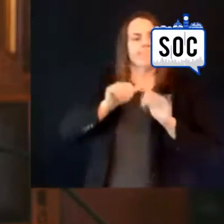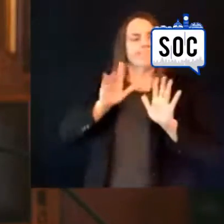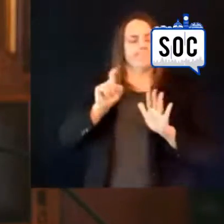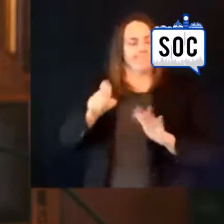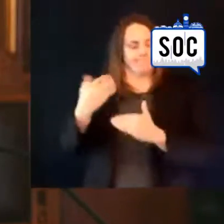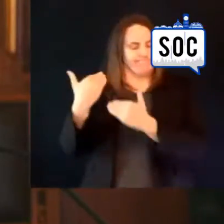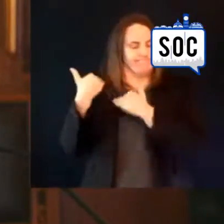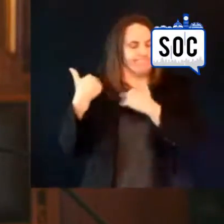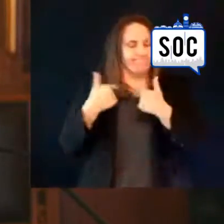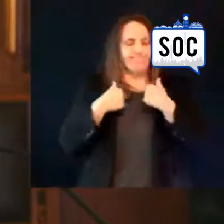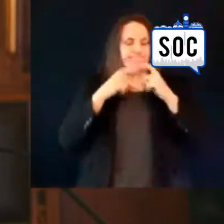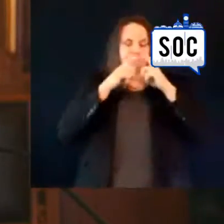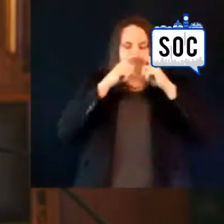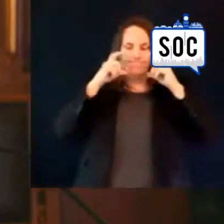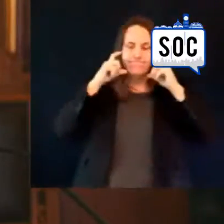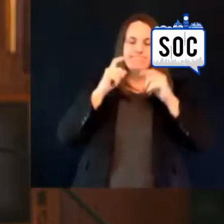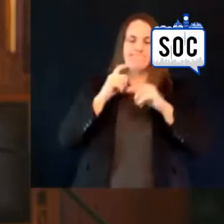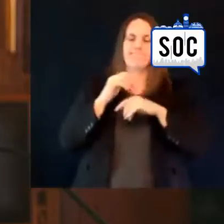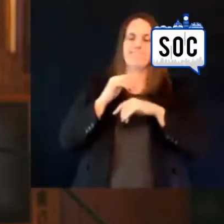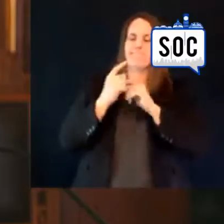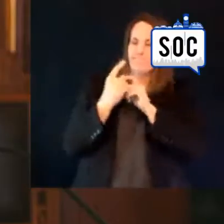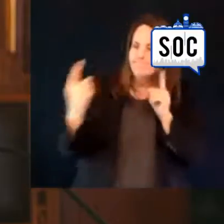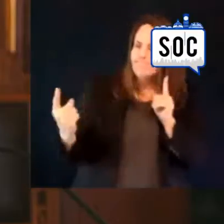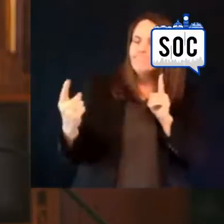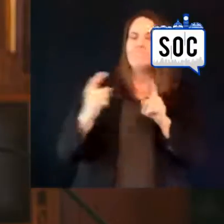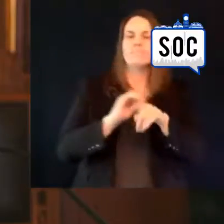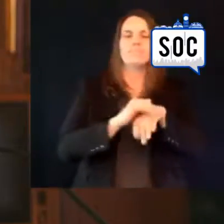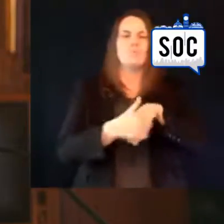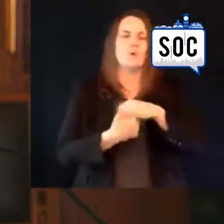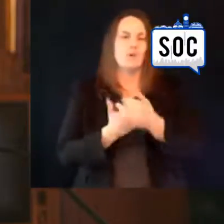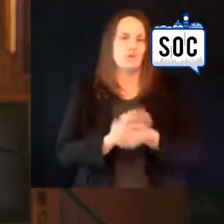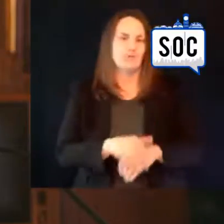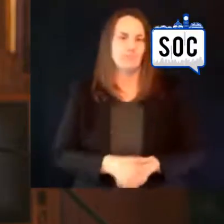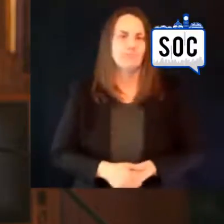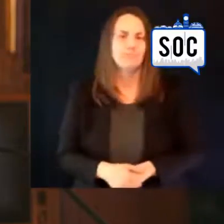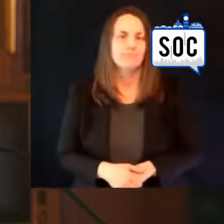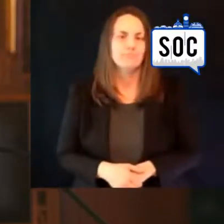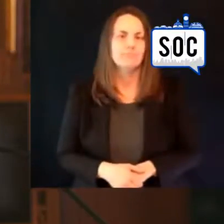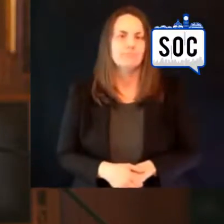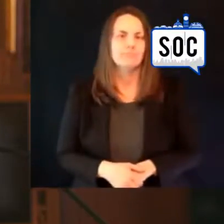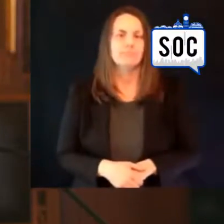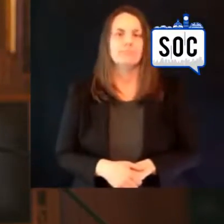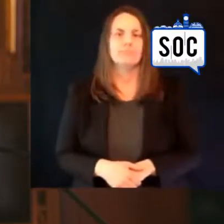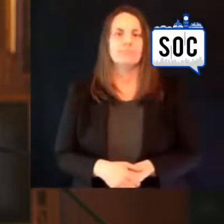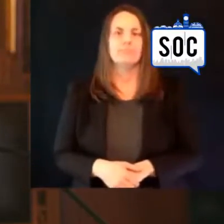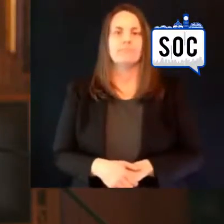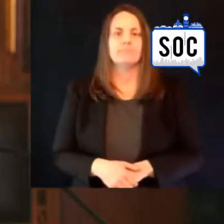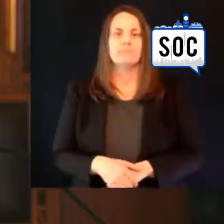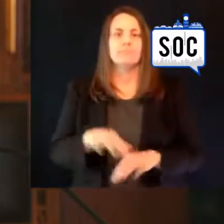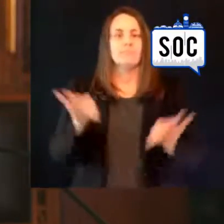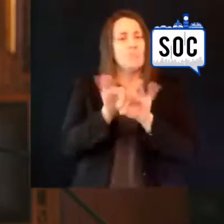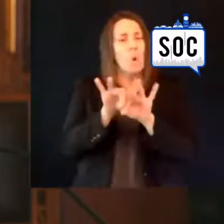more important today because last Friday we announced a third variant strain, the P1, which has